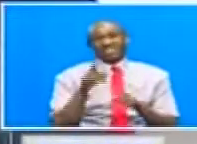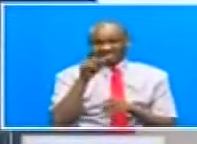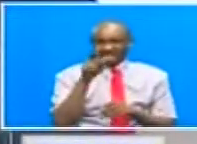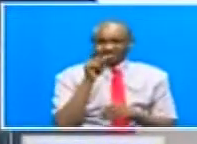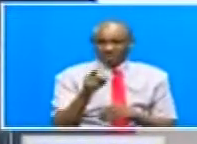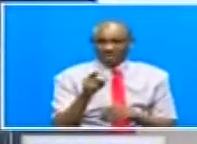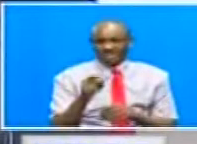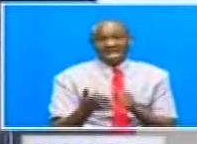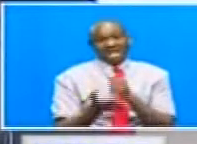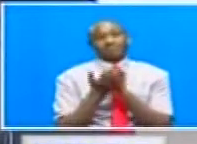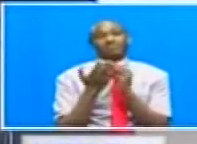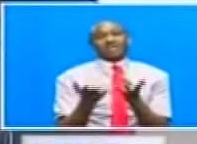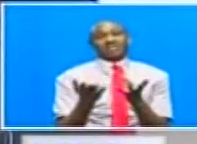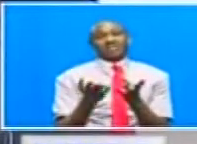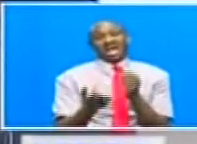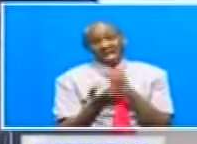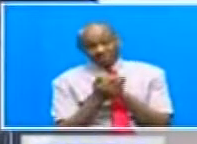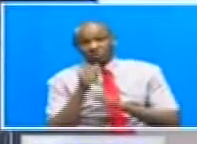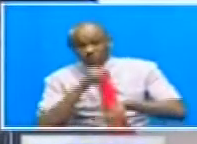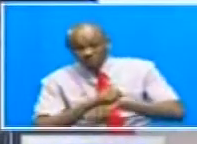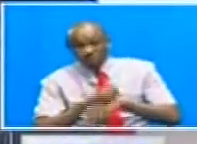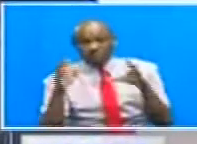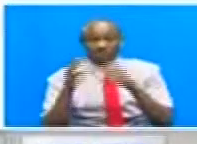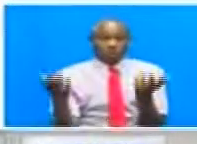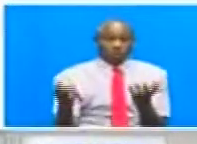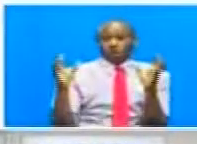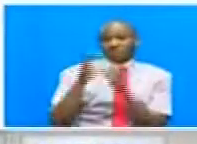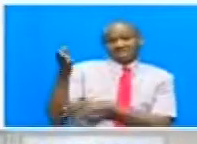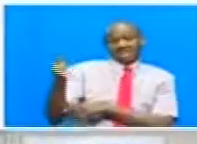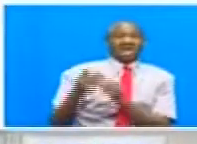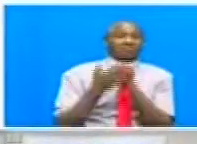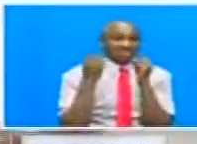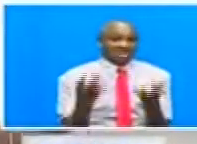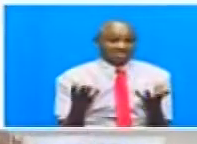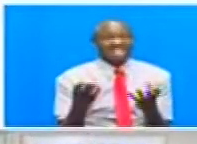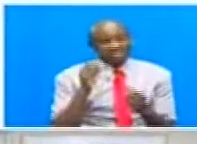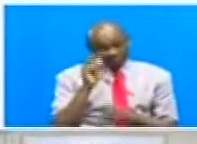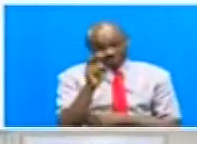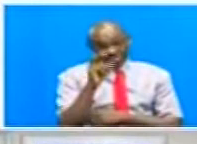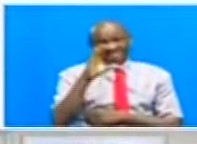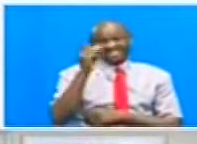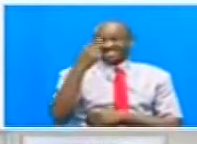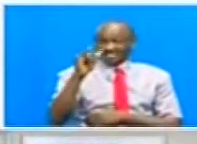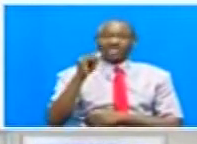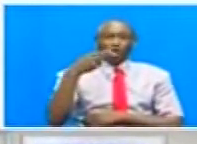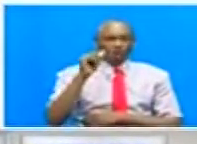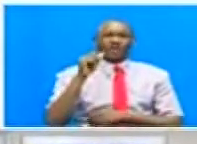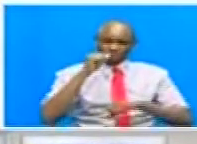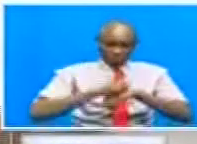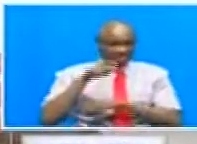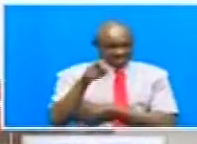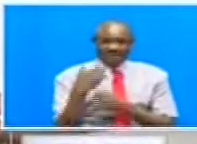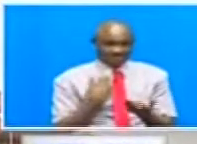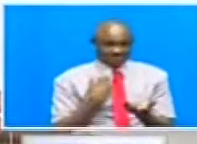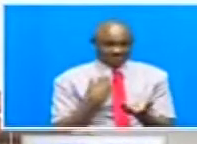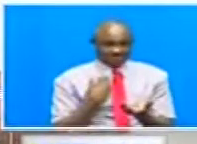it does not favor either the schooling community or the community around, and even City Hall, if you look at the kind of pricing that is charged,